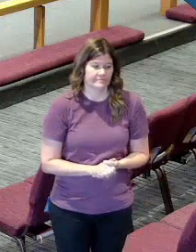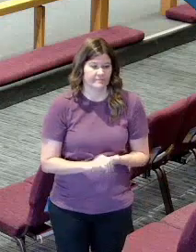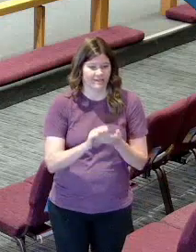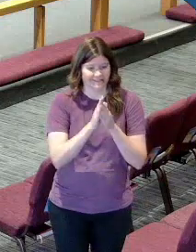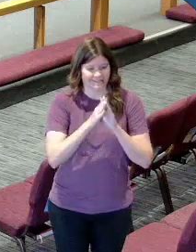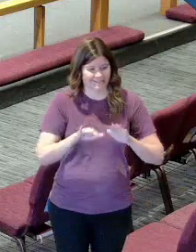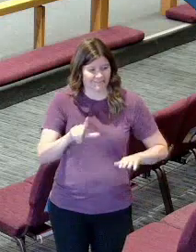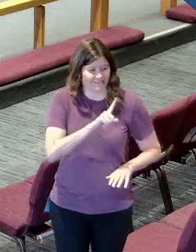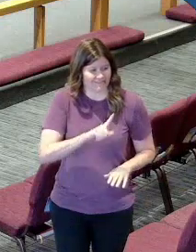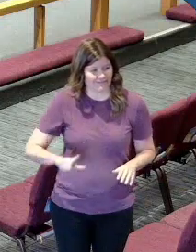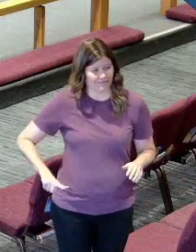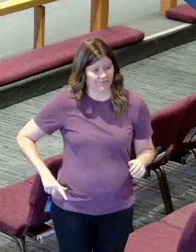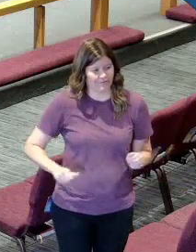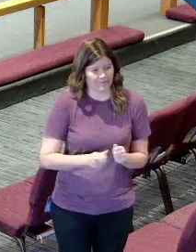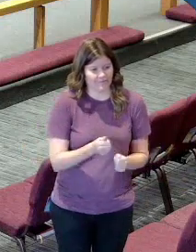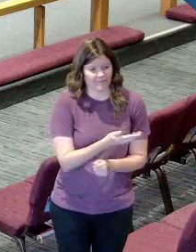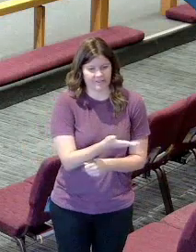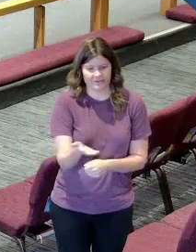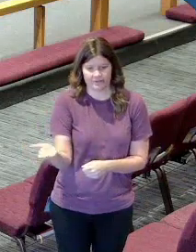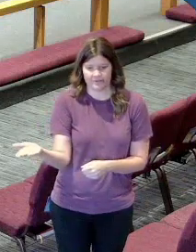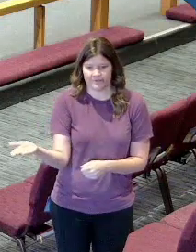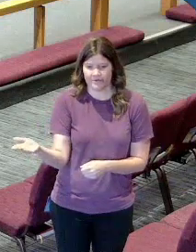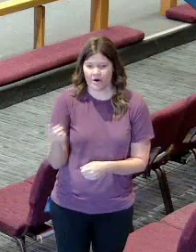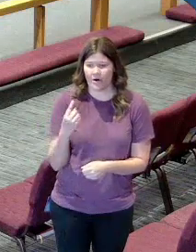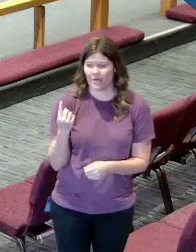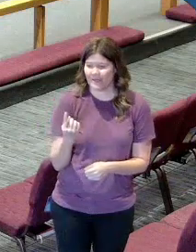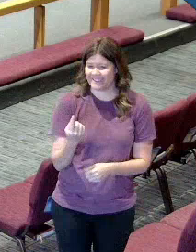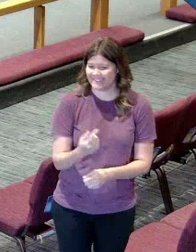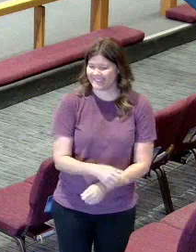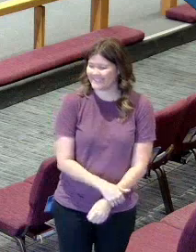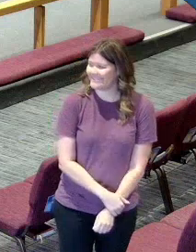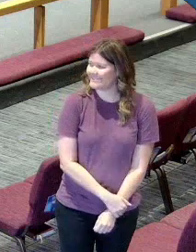The peace of the Lord be with you always.